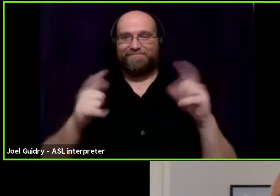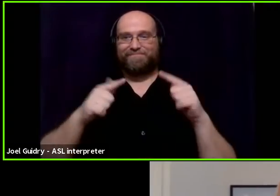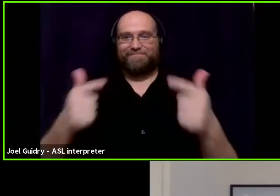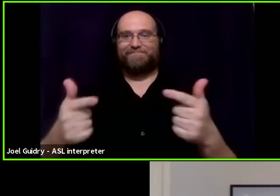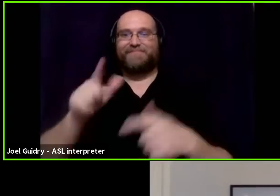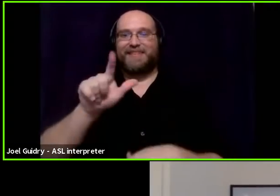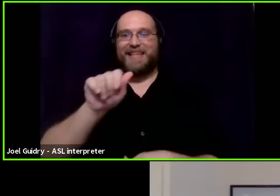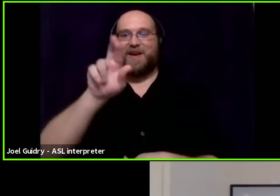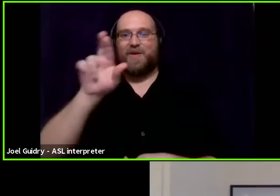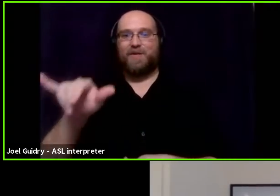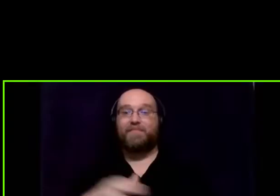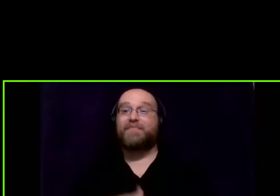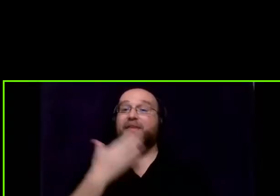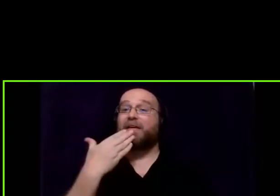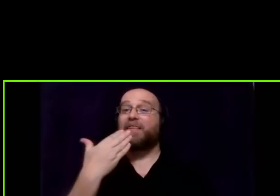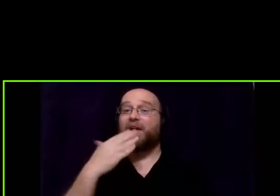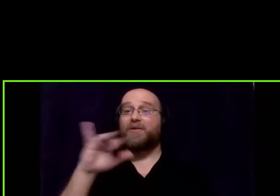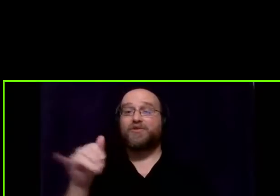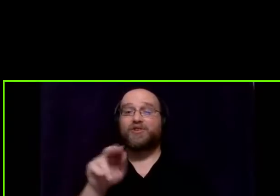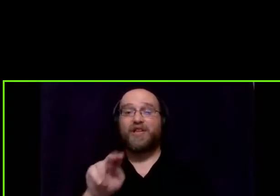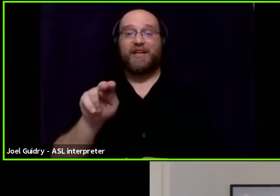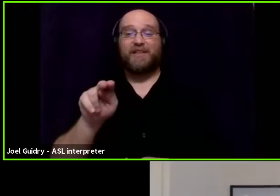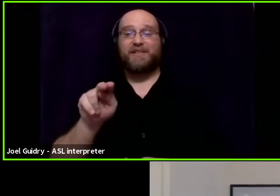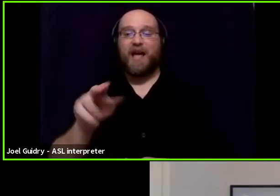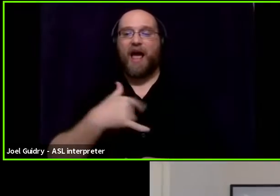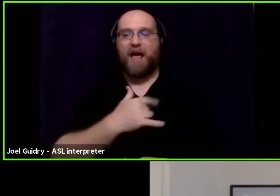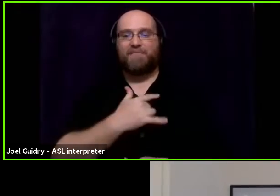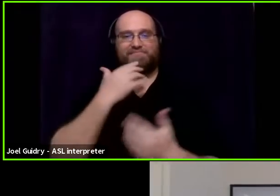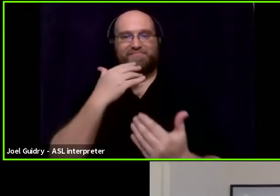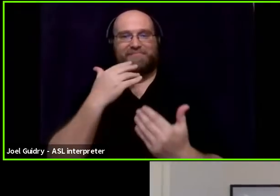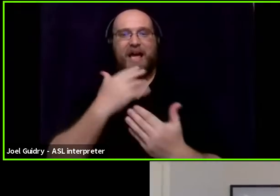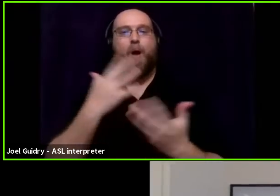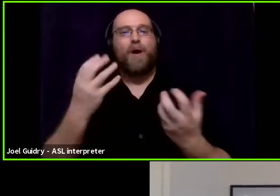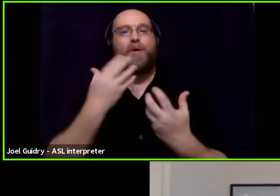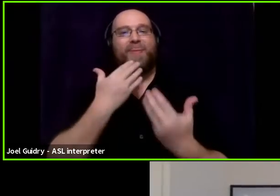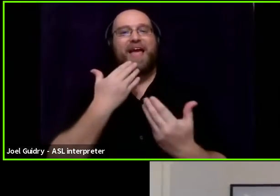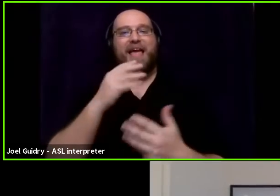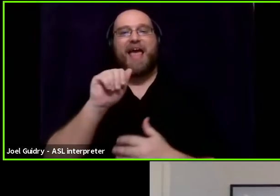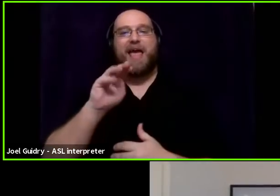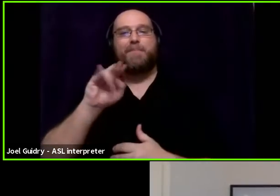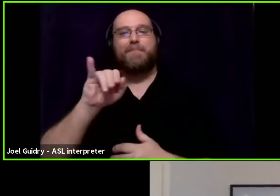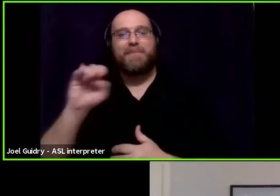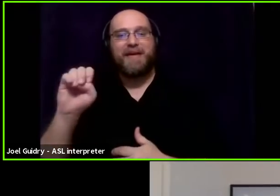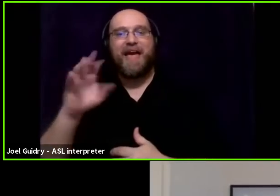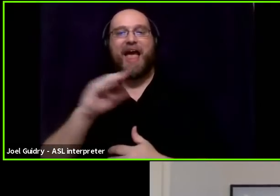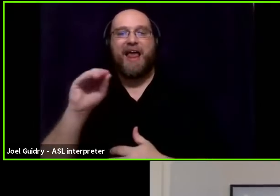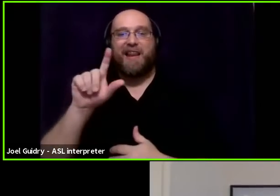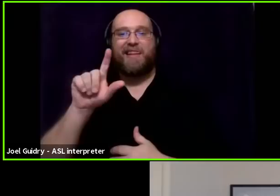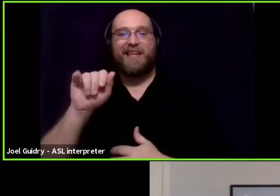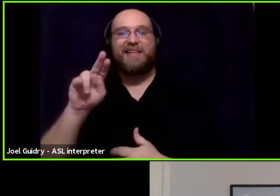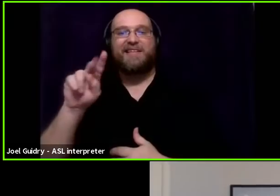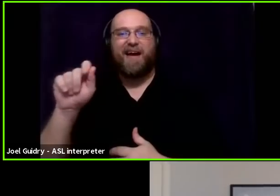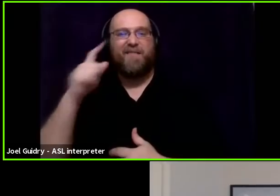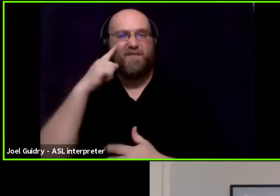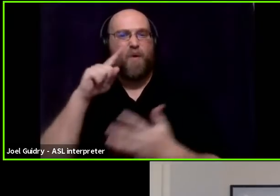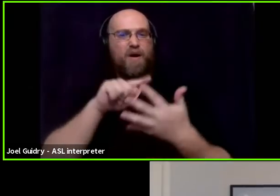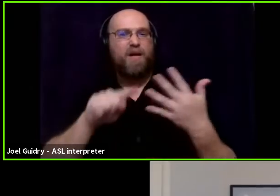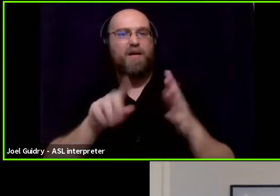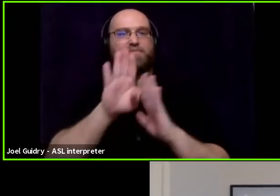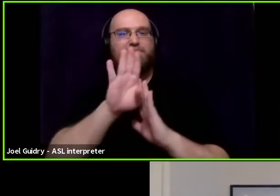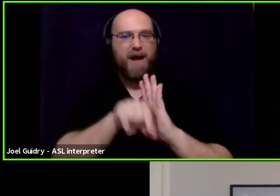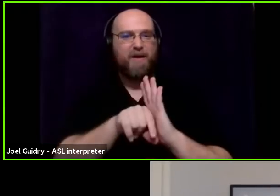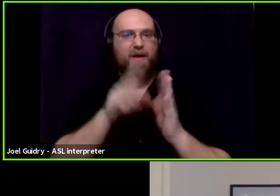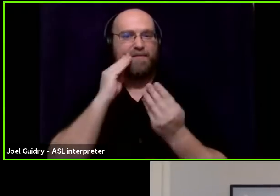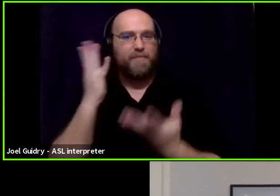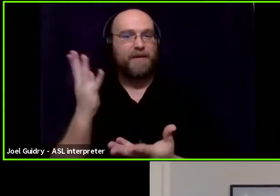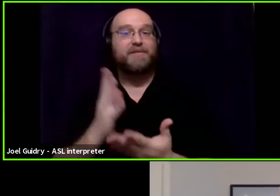Thanks, Jen. I appreciate that. And I want to thank Amy and Lucinda for that background information as well. And we'll probably be hearing a little more from them.